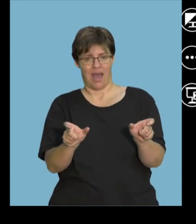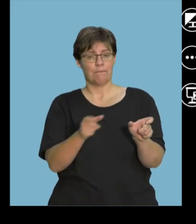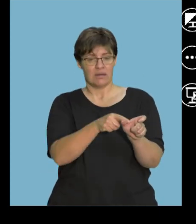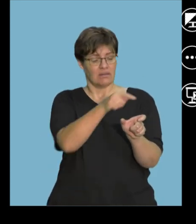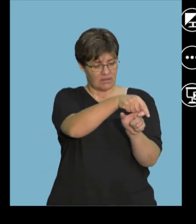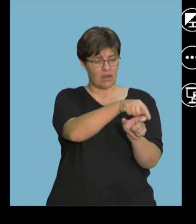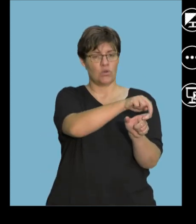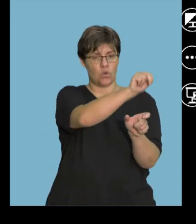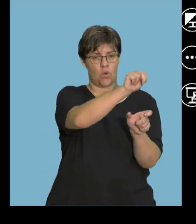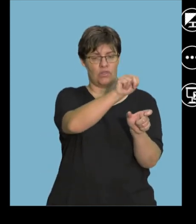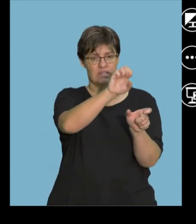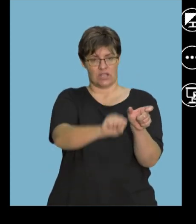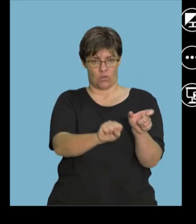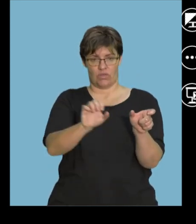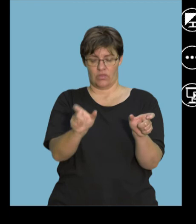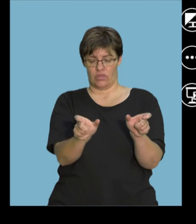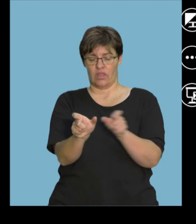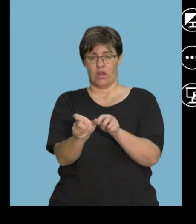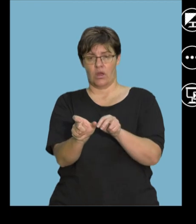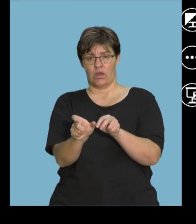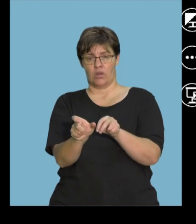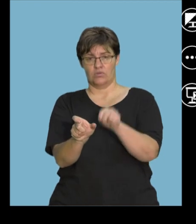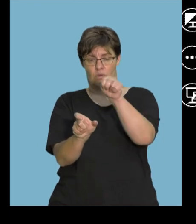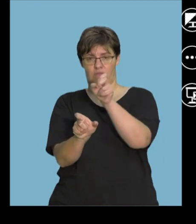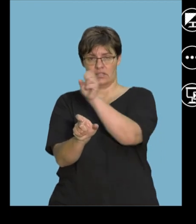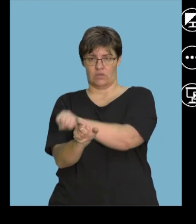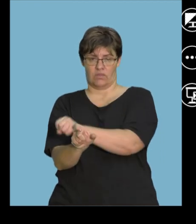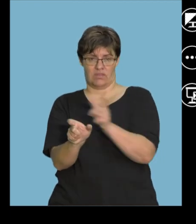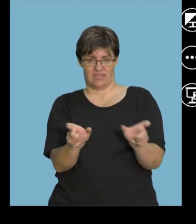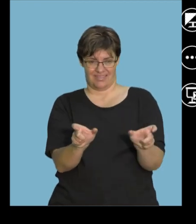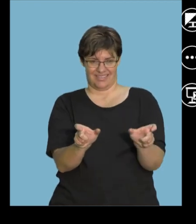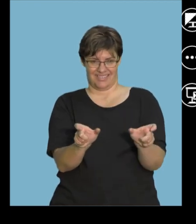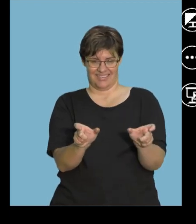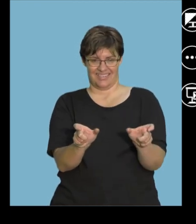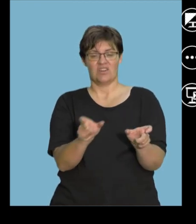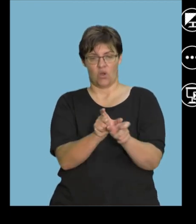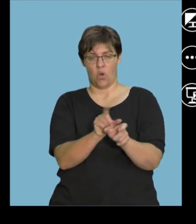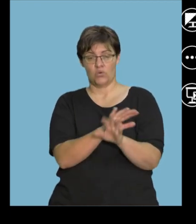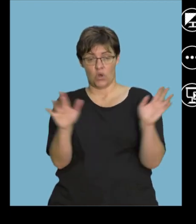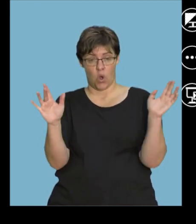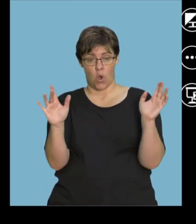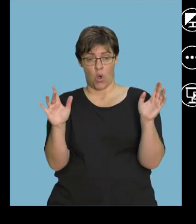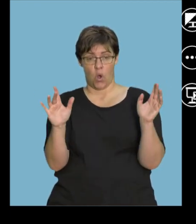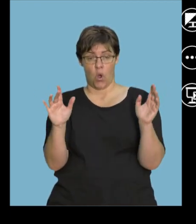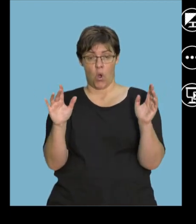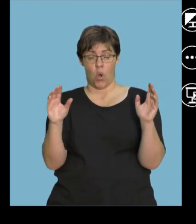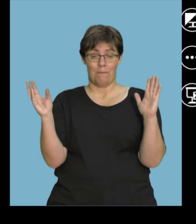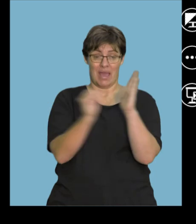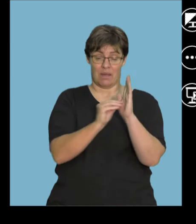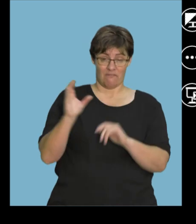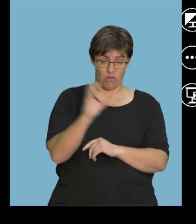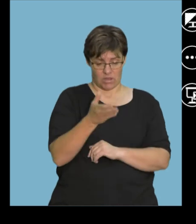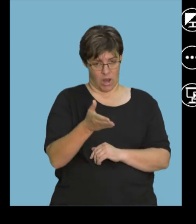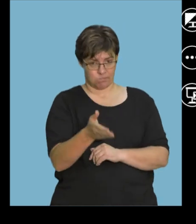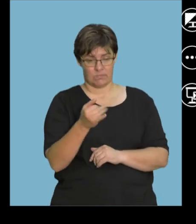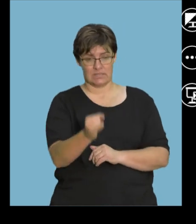north from the south. It becomes two smaller magnets, okay, maybe with a different strength, but still the non-contact magnetic forces are still